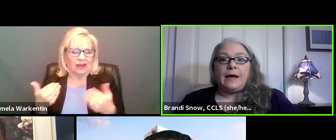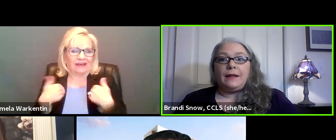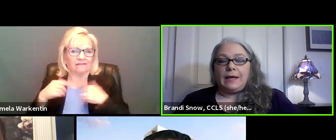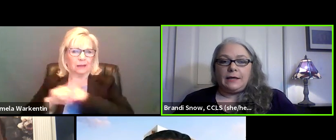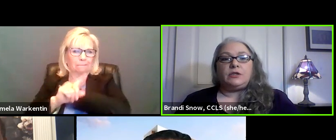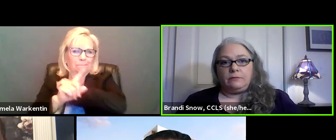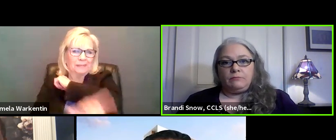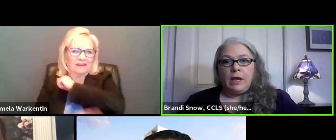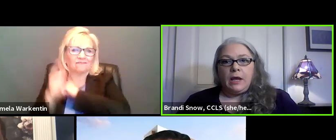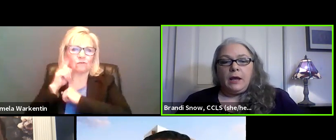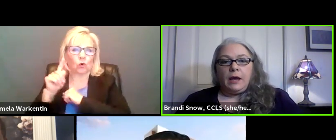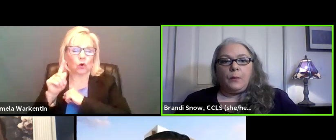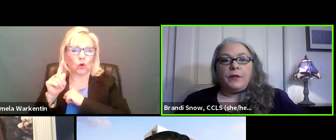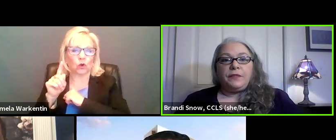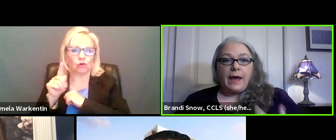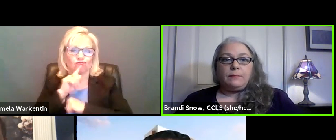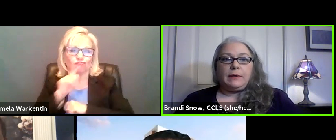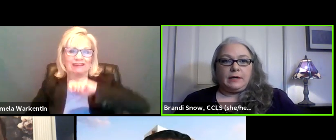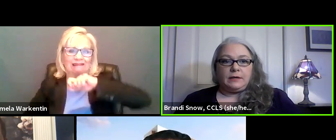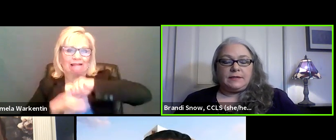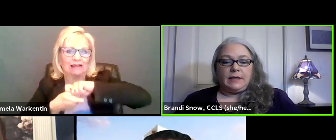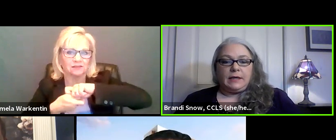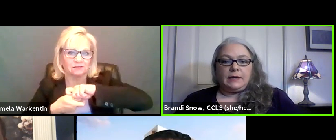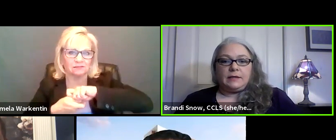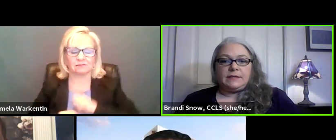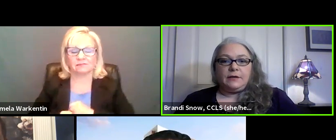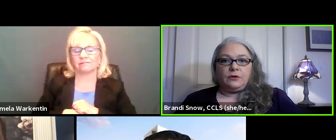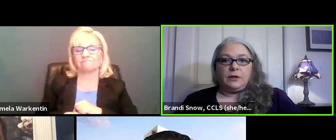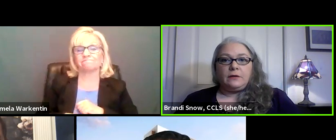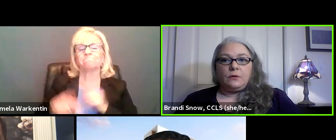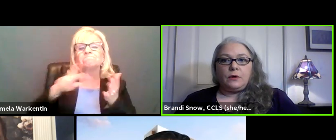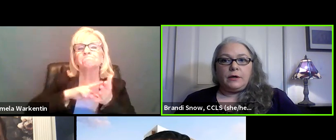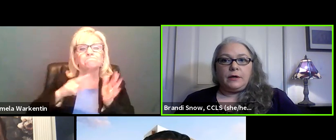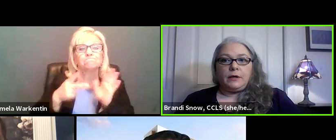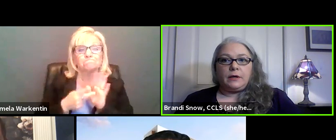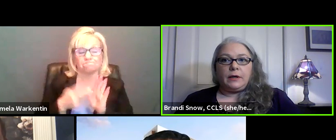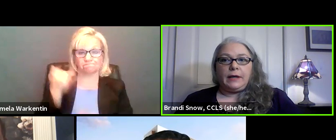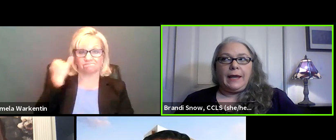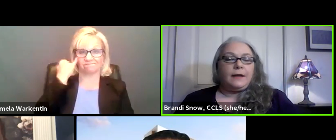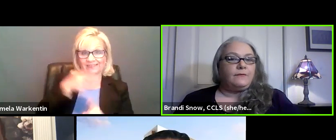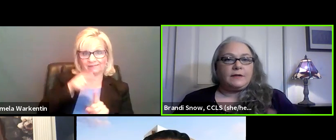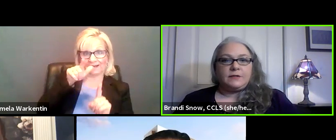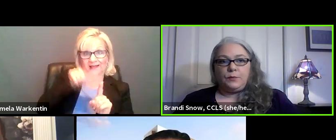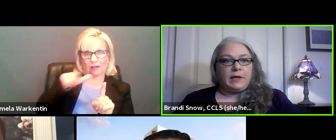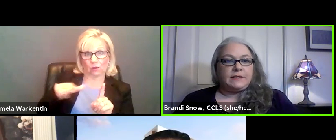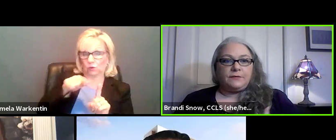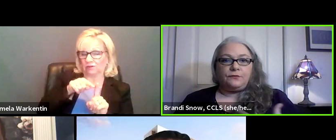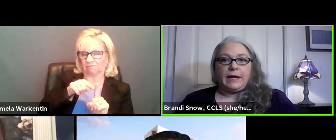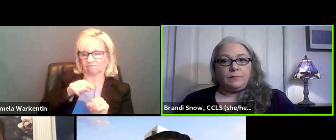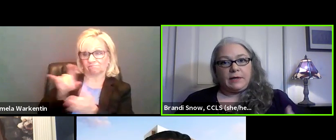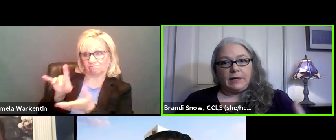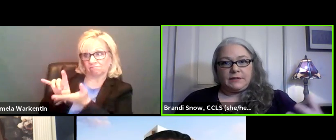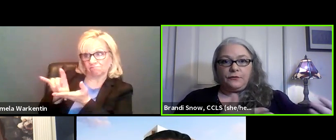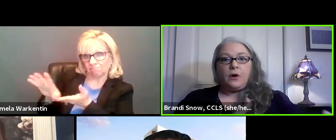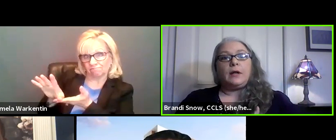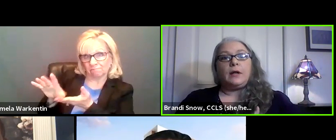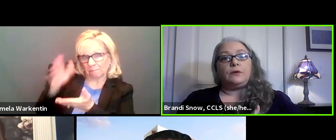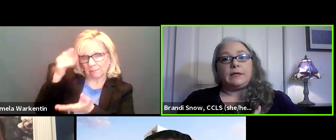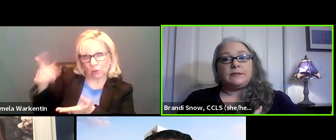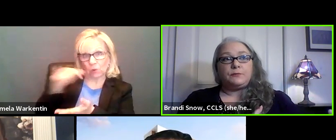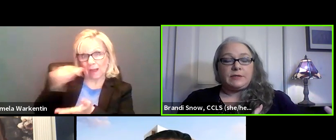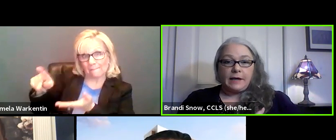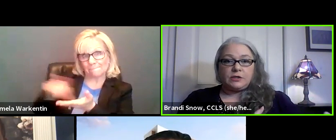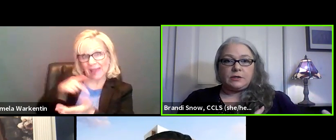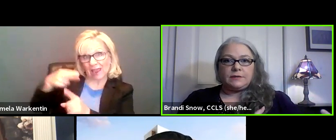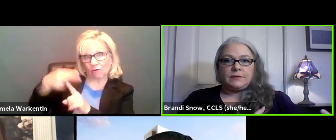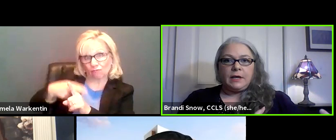a retaliation. And what that means is that your landlord can't evict you because of rent, because you fall under